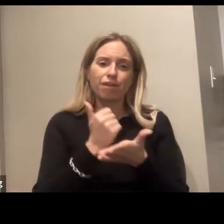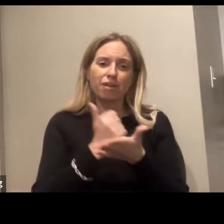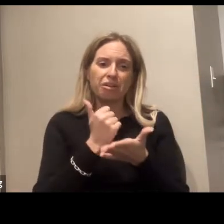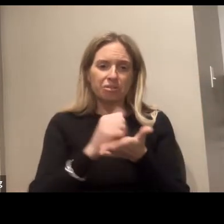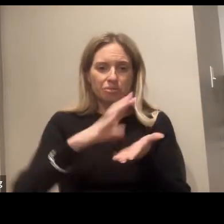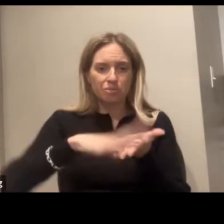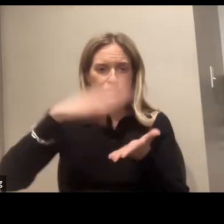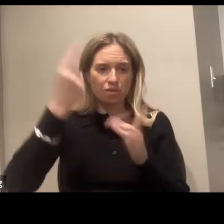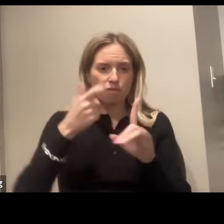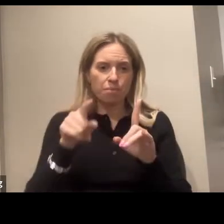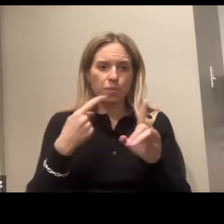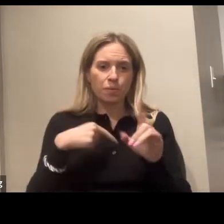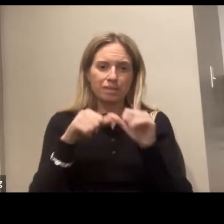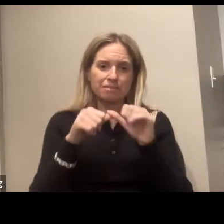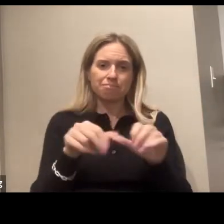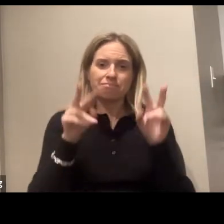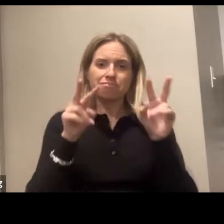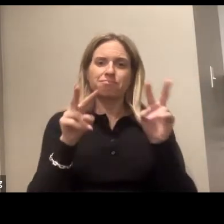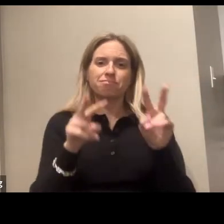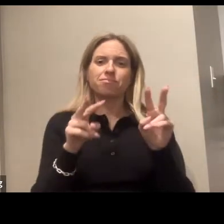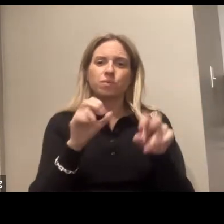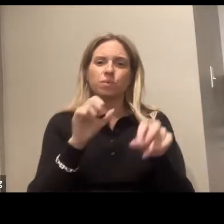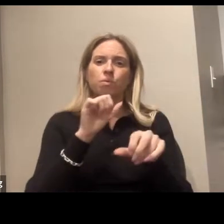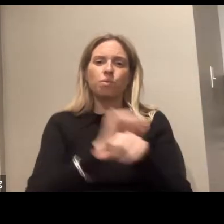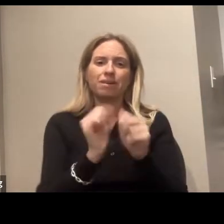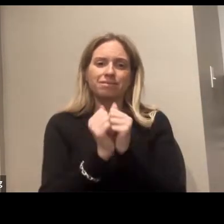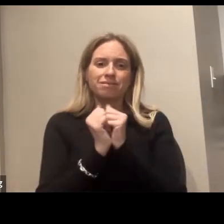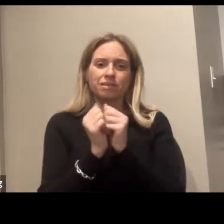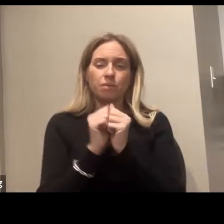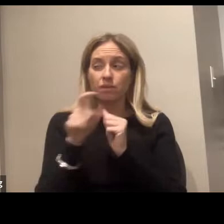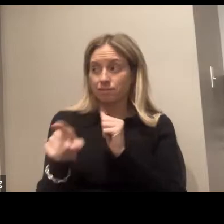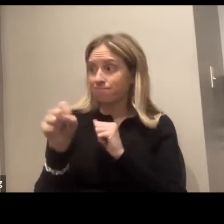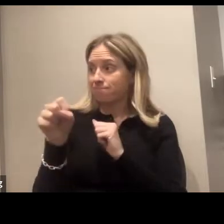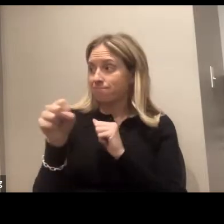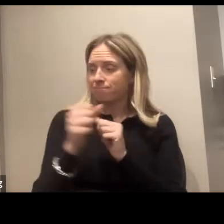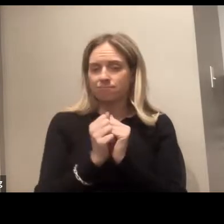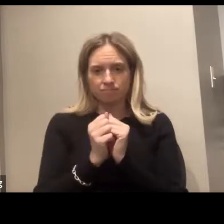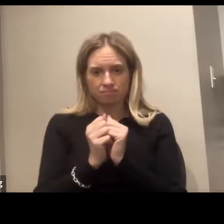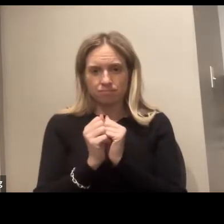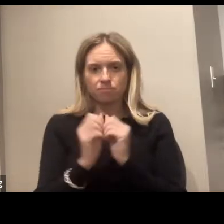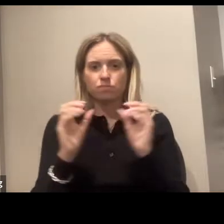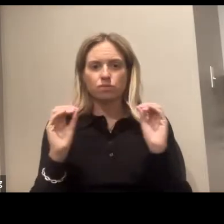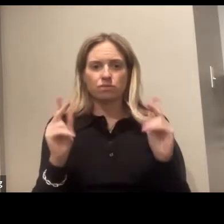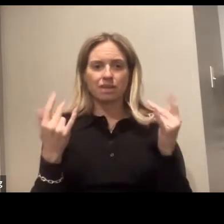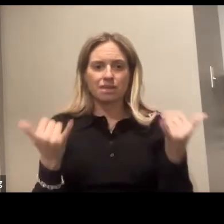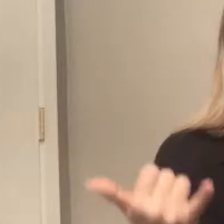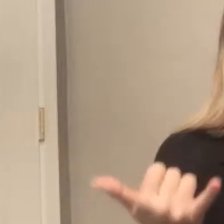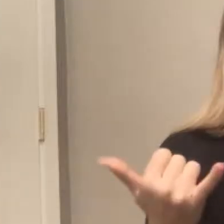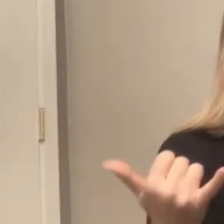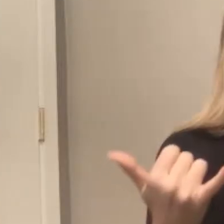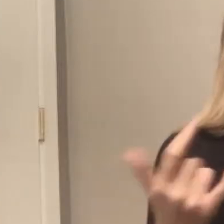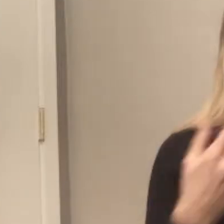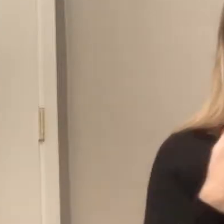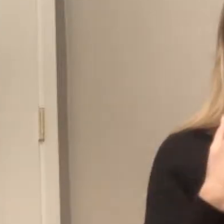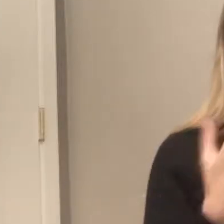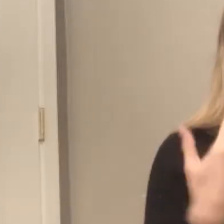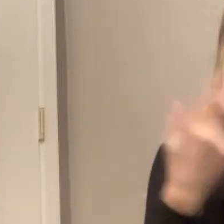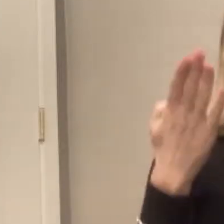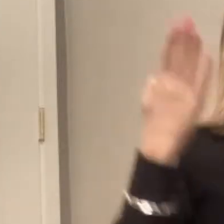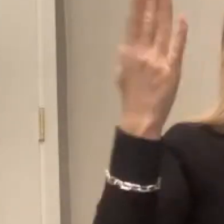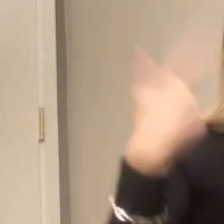we continue to look forward to working with you. Okay, moving forward, I make a motion that we do not support this